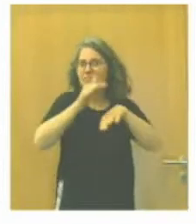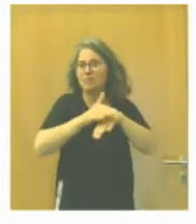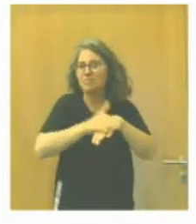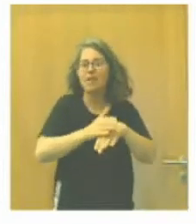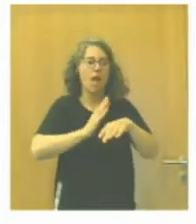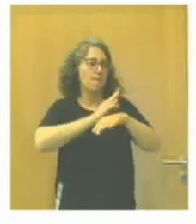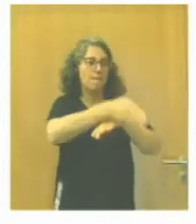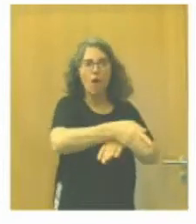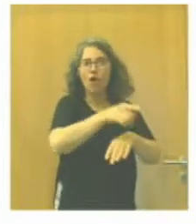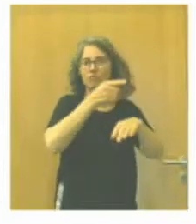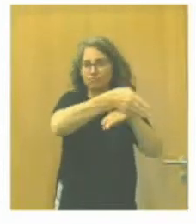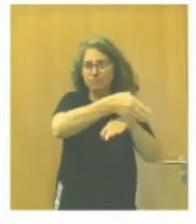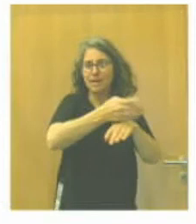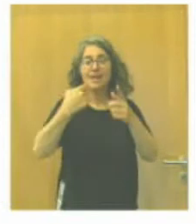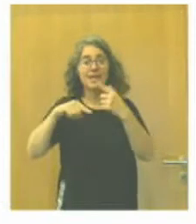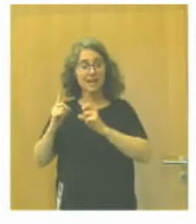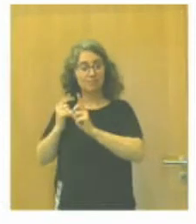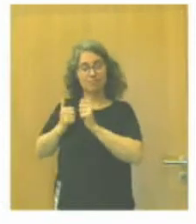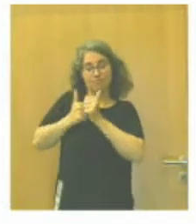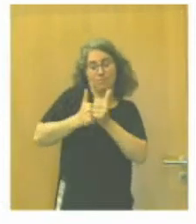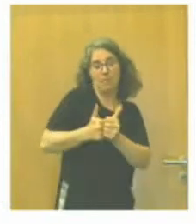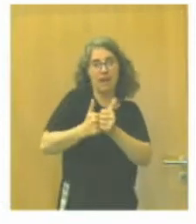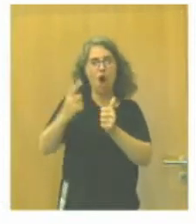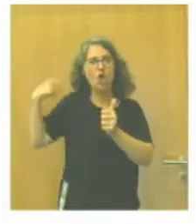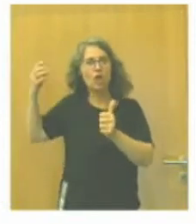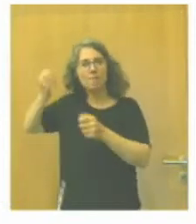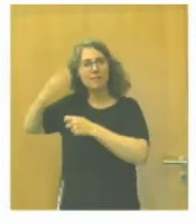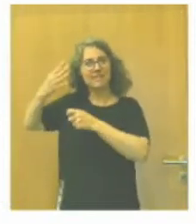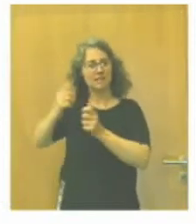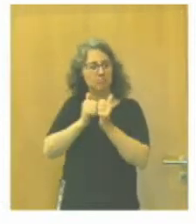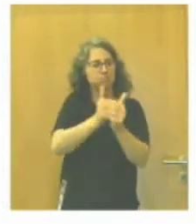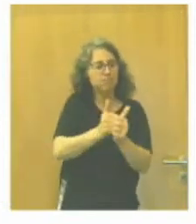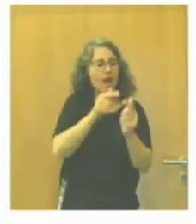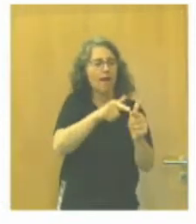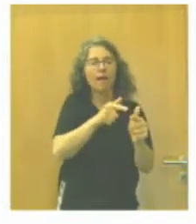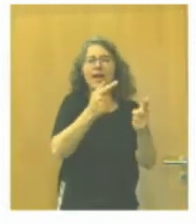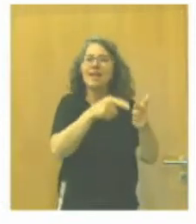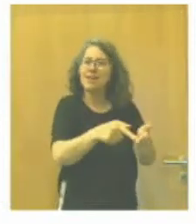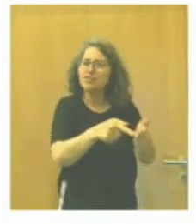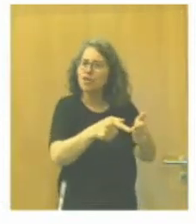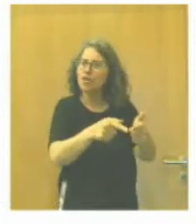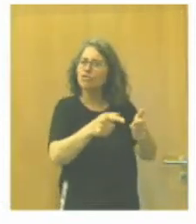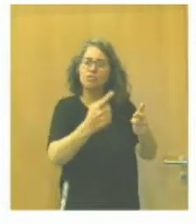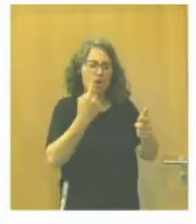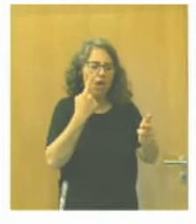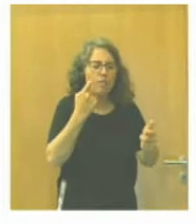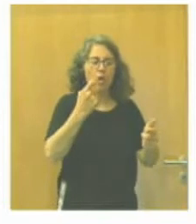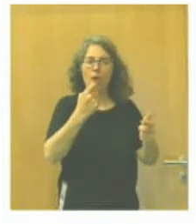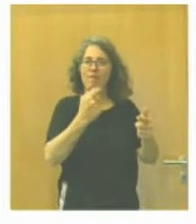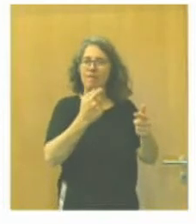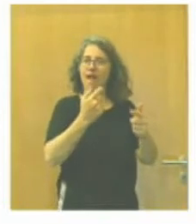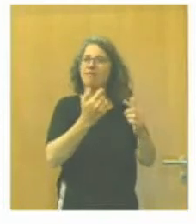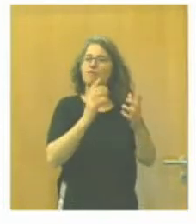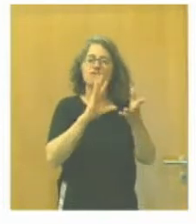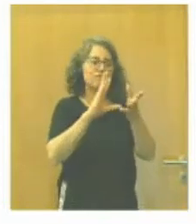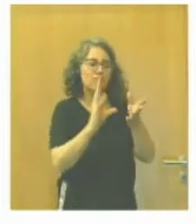where needed. So we were able to identify ways to lower the costs of delivering services in places where